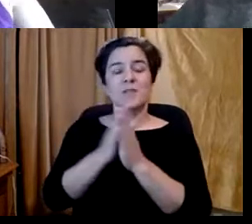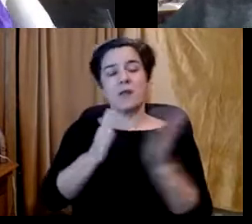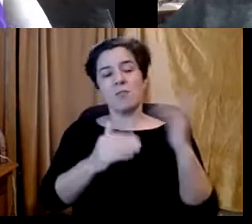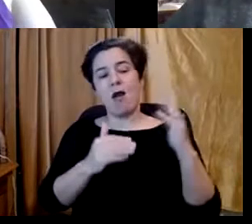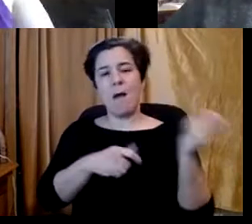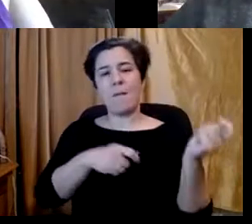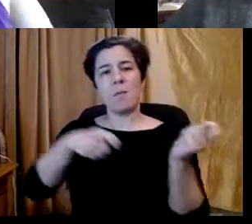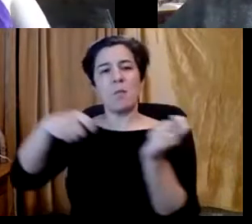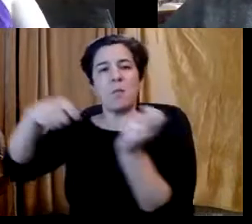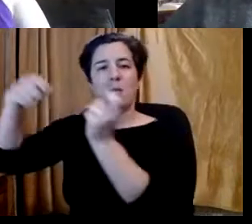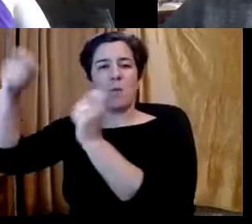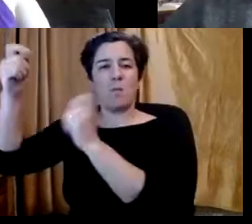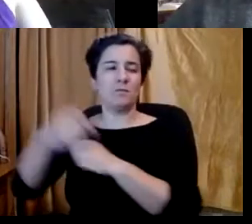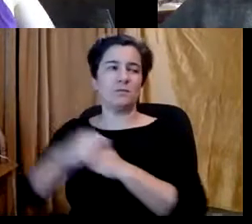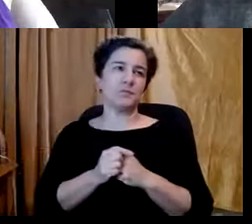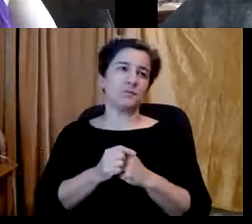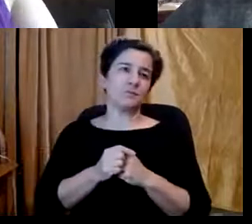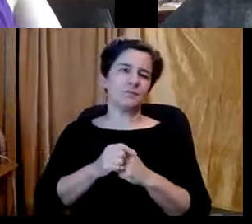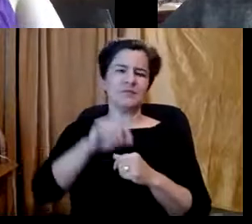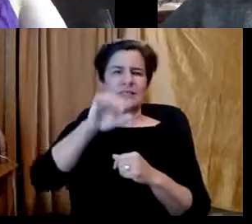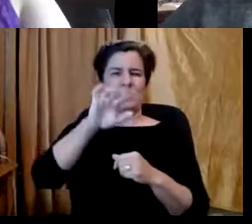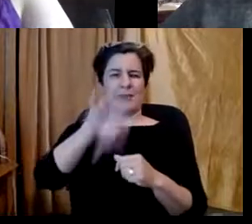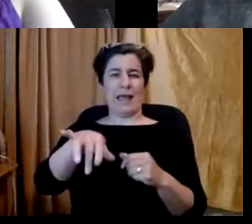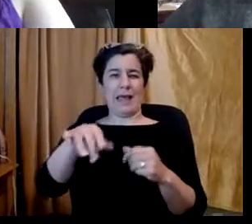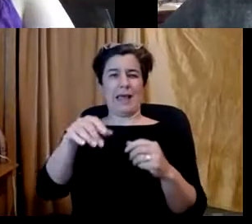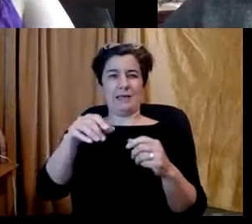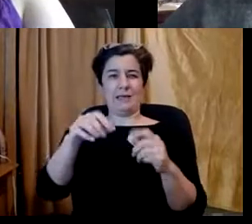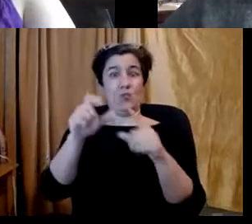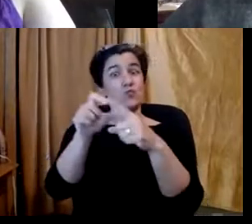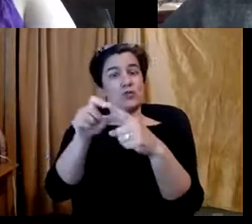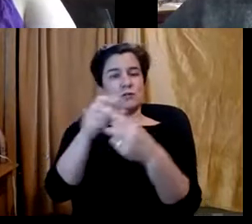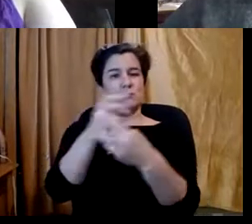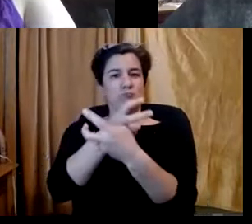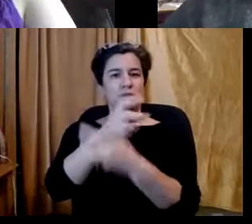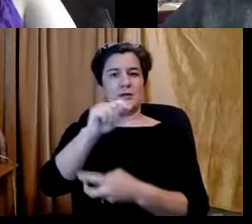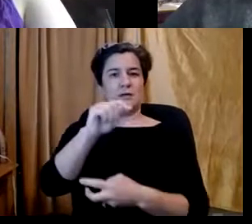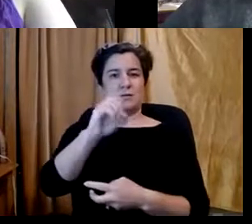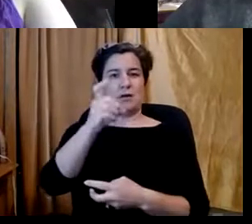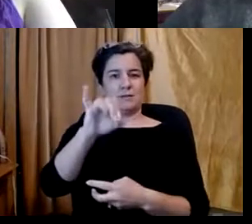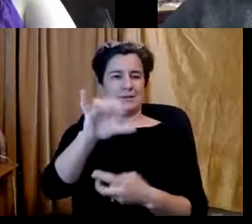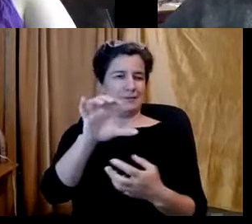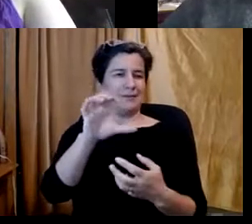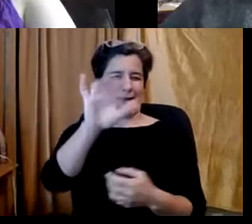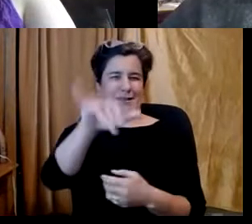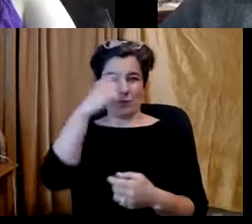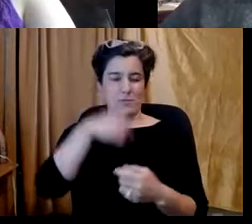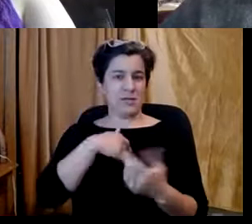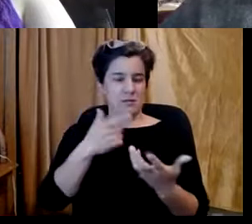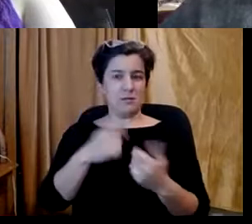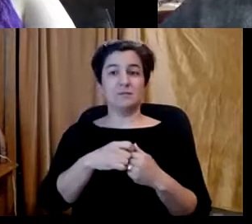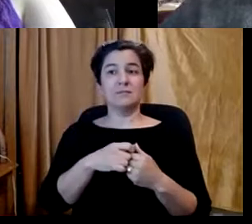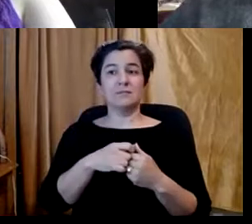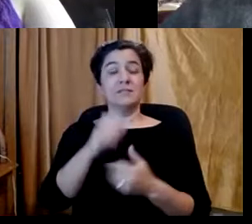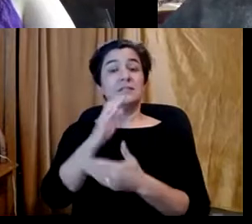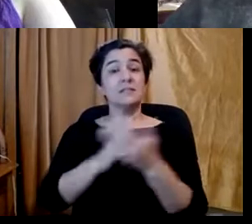together. So that's, for me, the kind of toxicity I see. And people think that they're completely happy together. And sometimes it takes